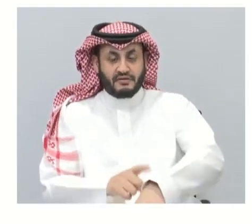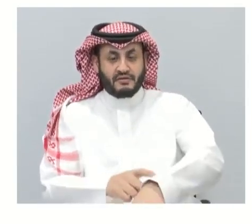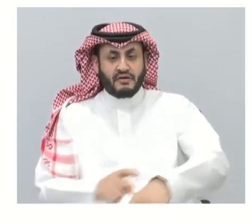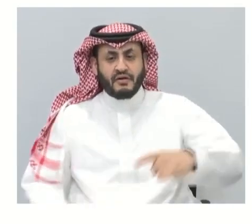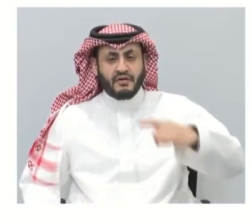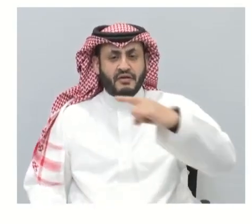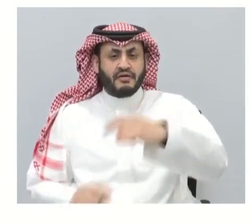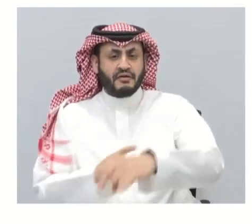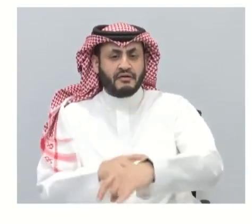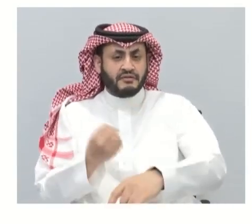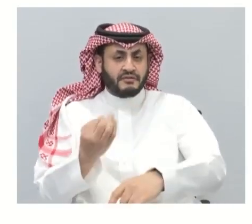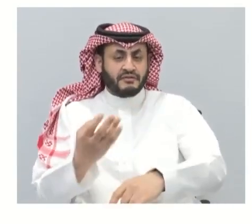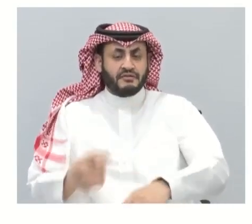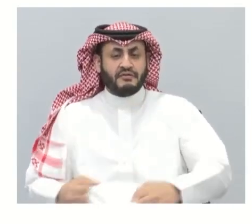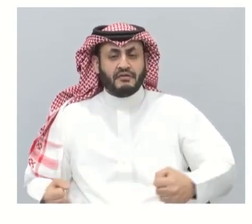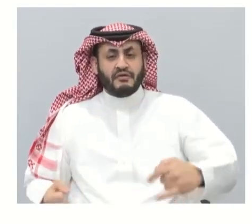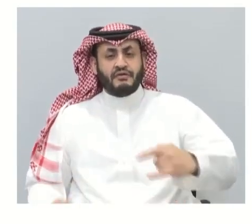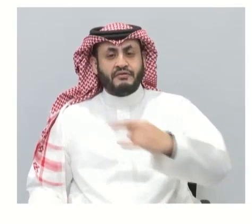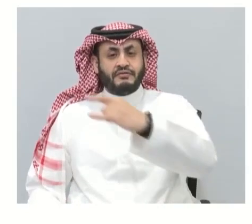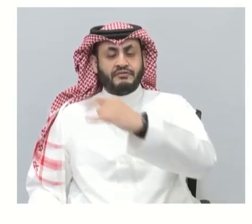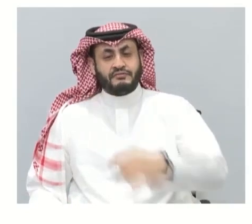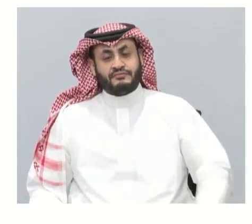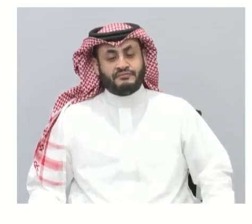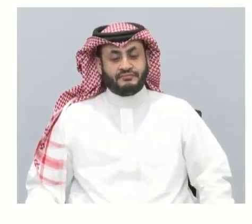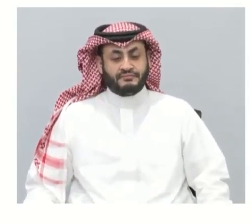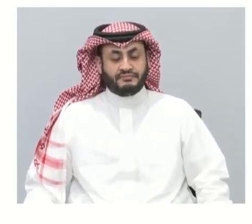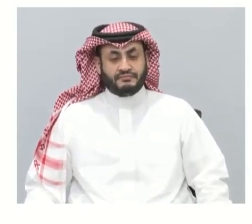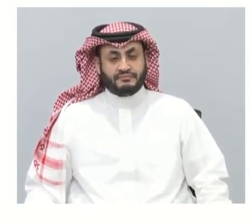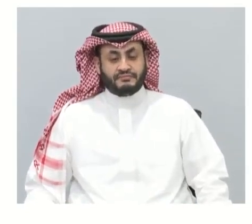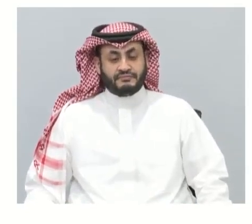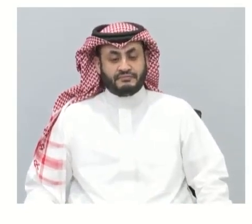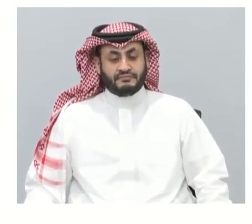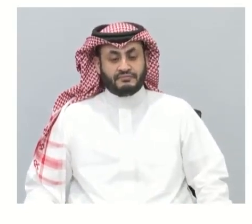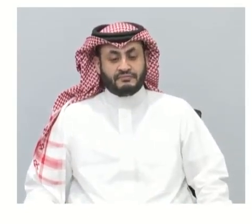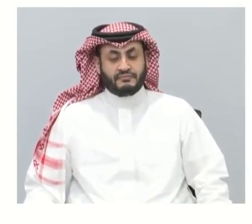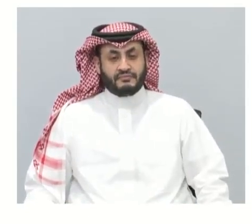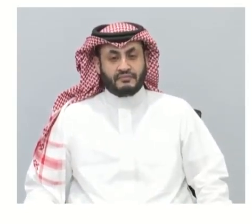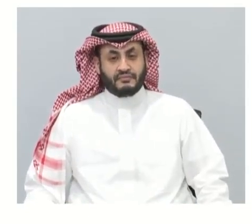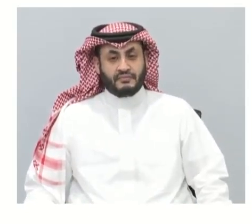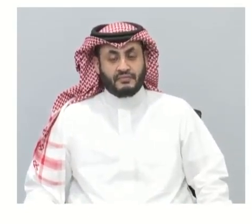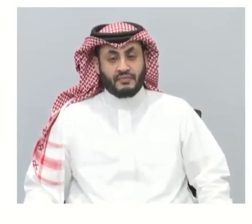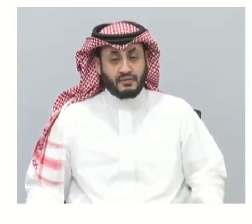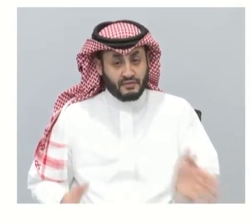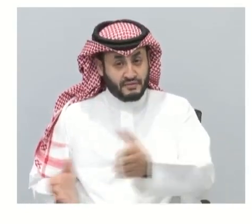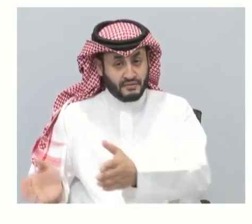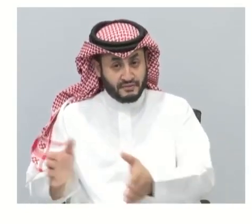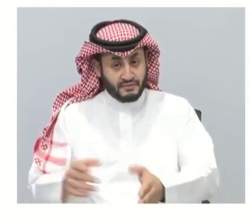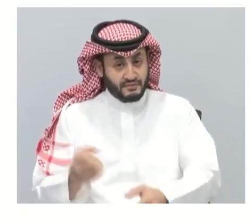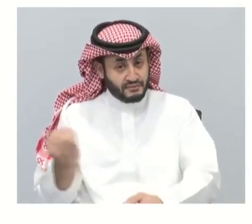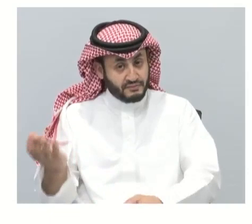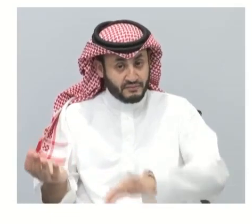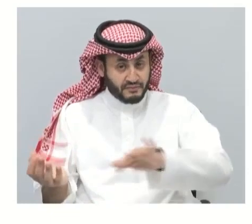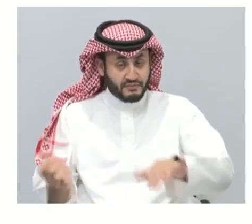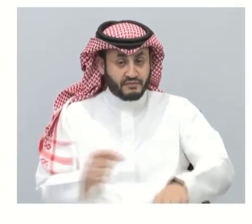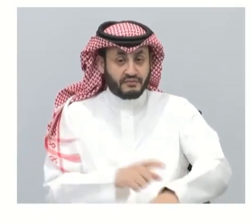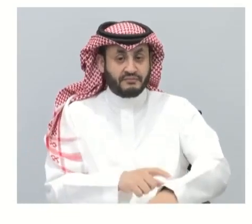flying? He has been flying for maybe 10 years. Let's speak to someone,